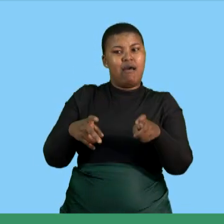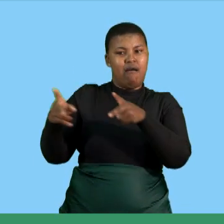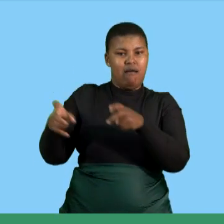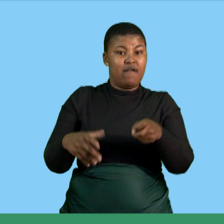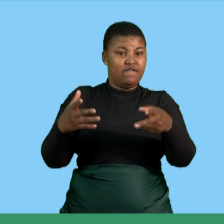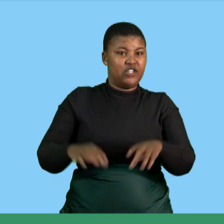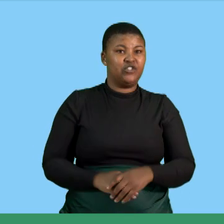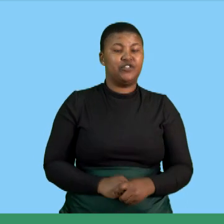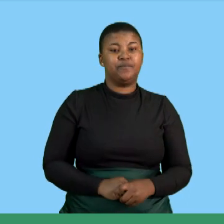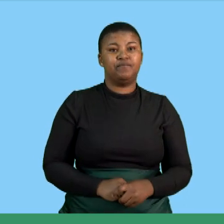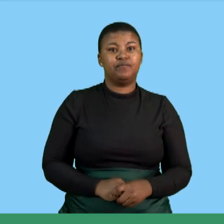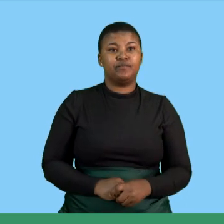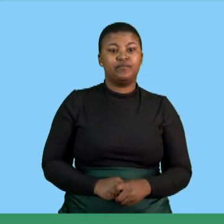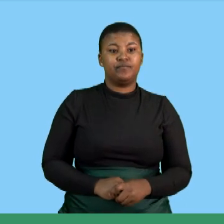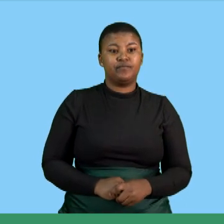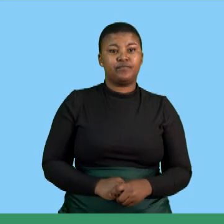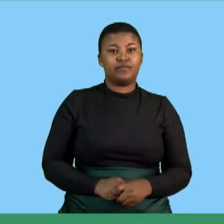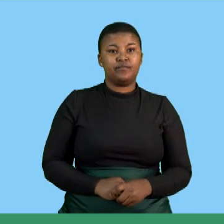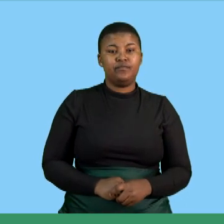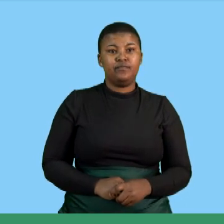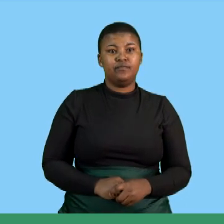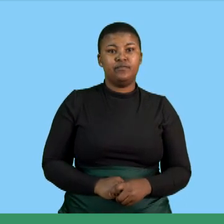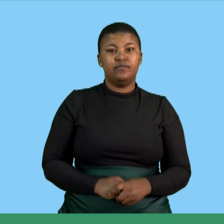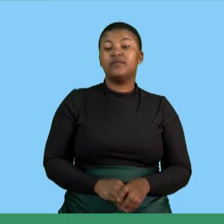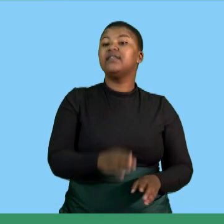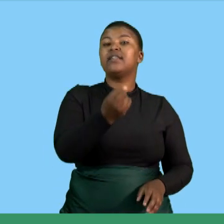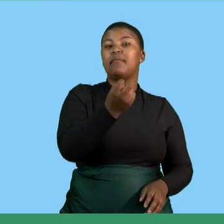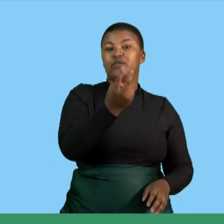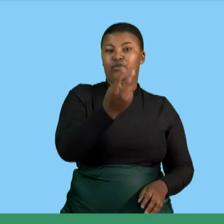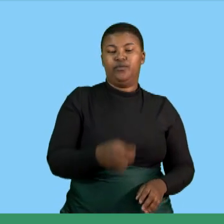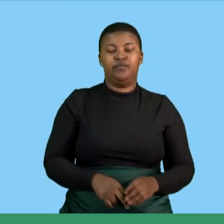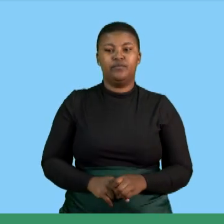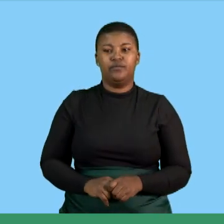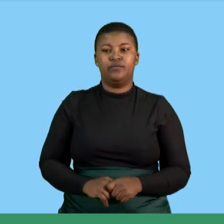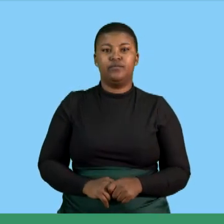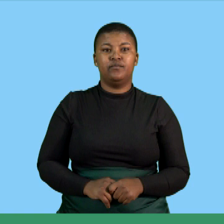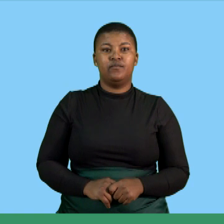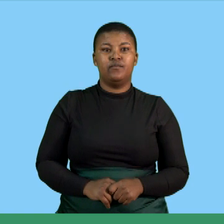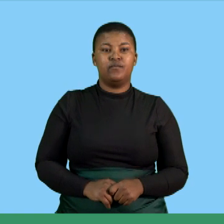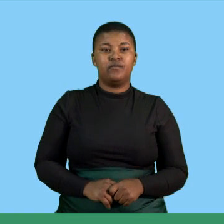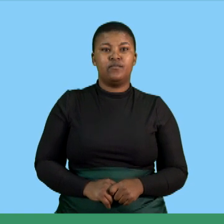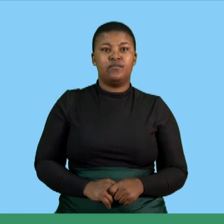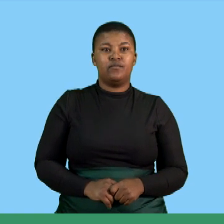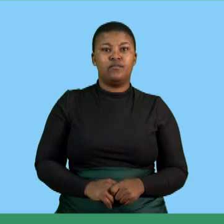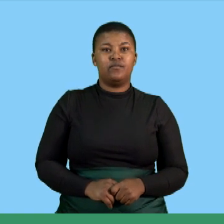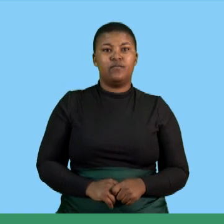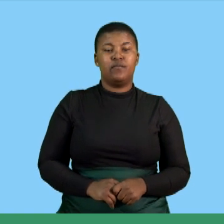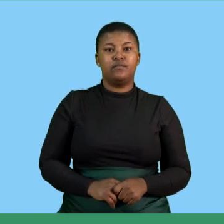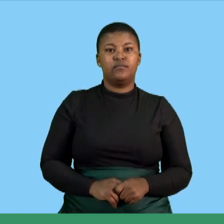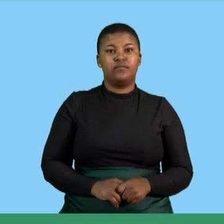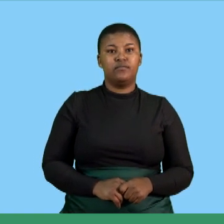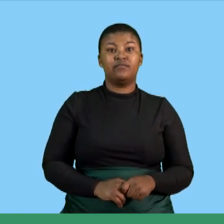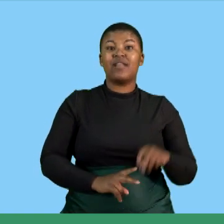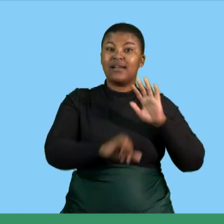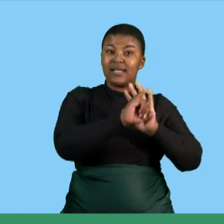the scenario. So that's our first application question. Let's go take a look at our second one. The second